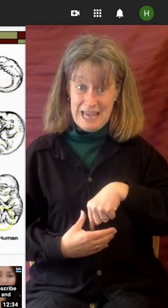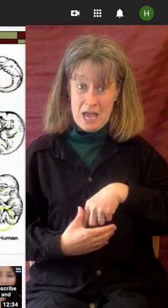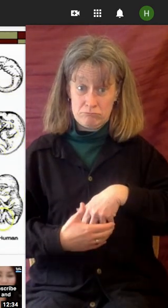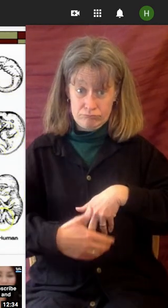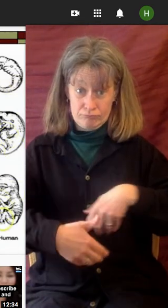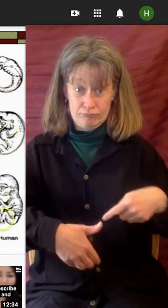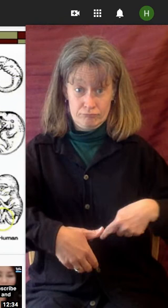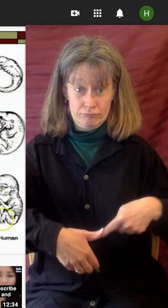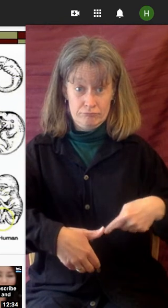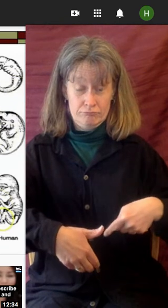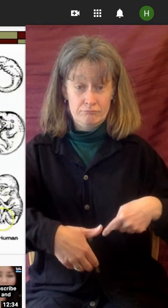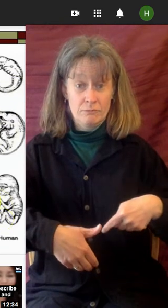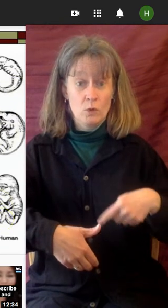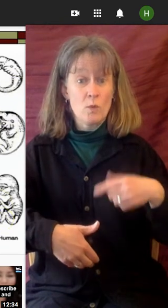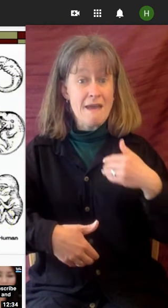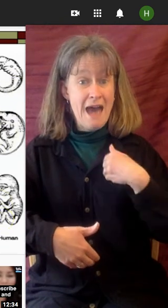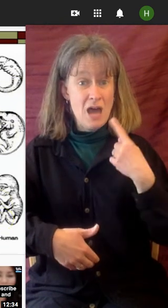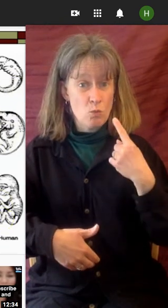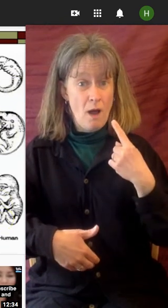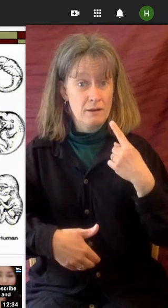2 arms and 2 legs.